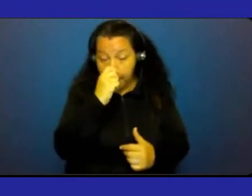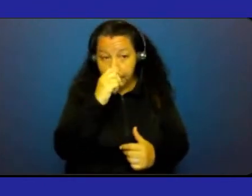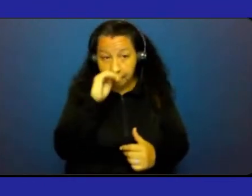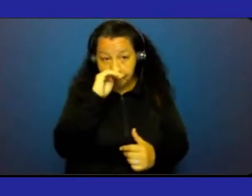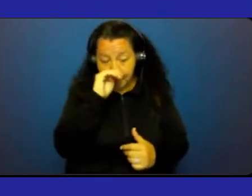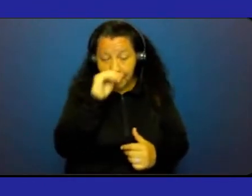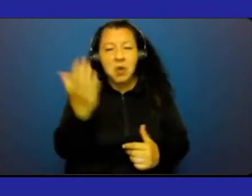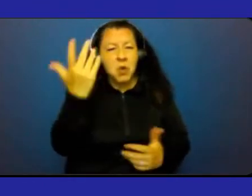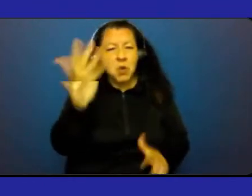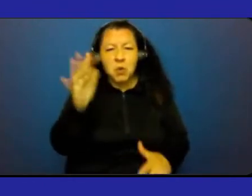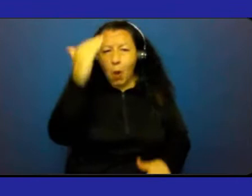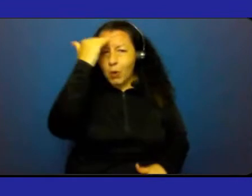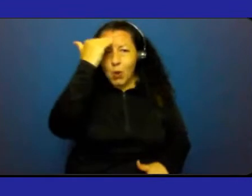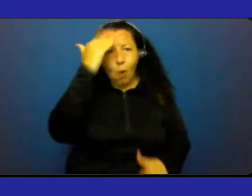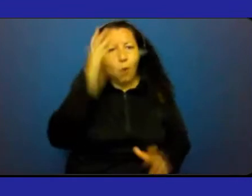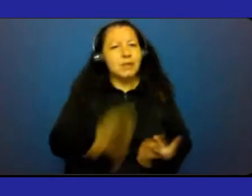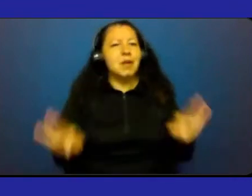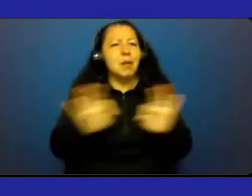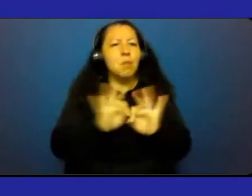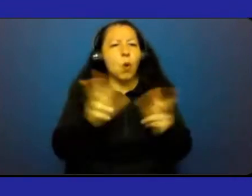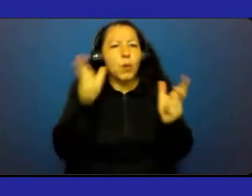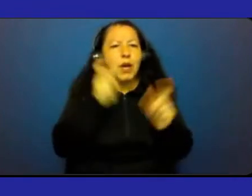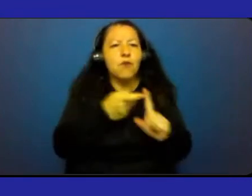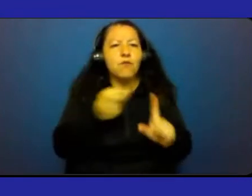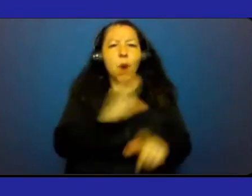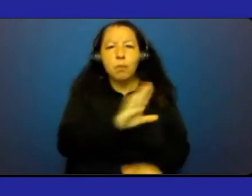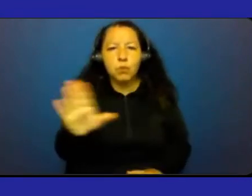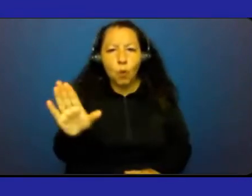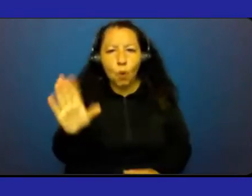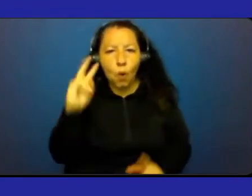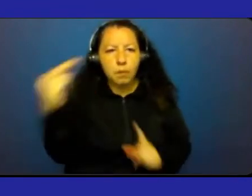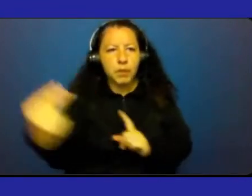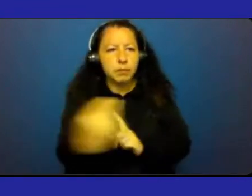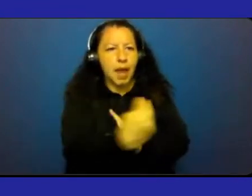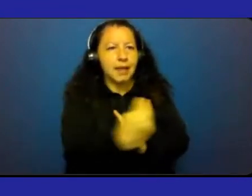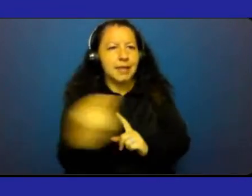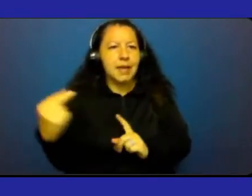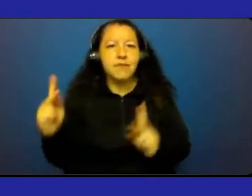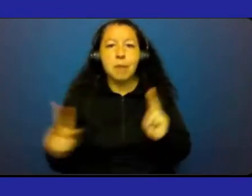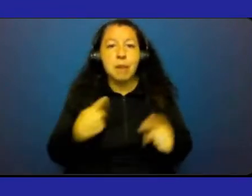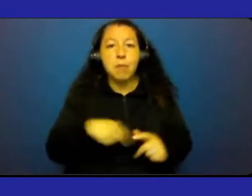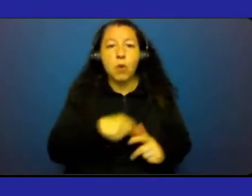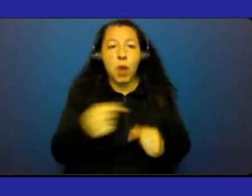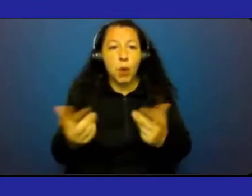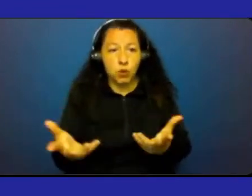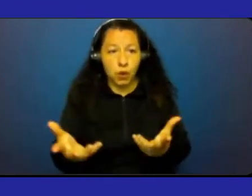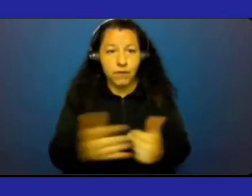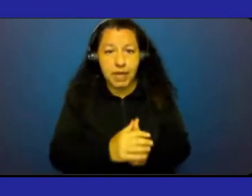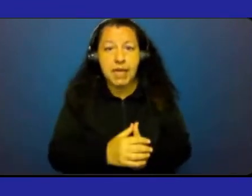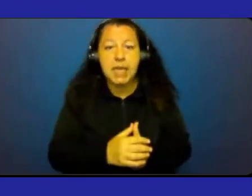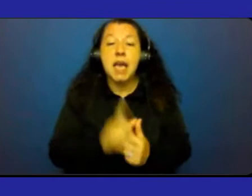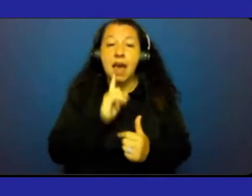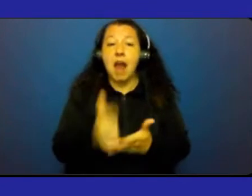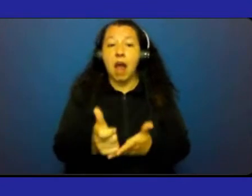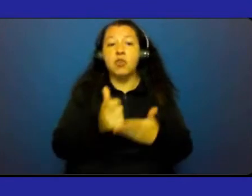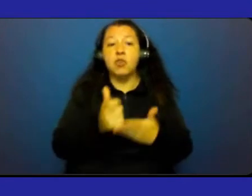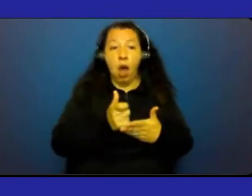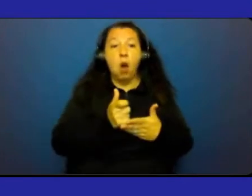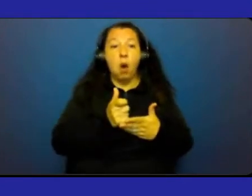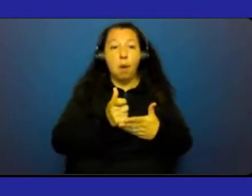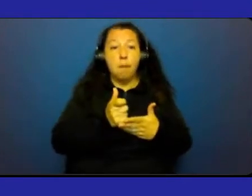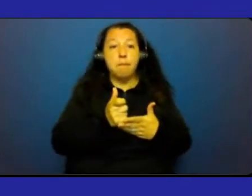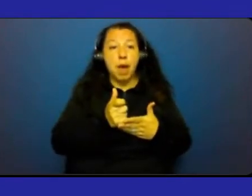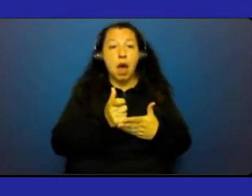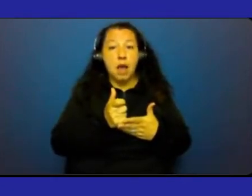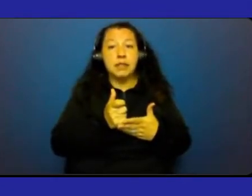very important that we all hear from you, the people who are served and who actually help us deliver on our mission. So